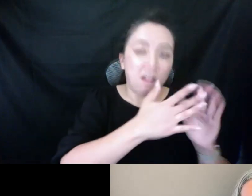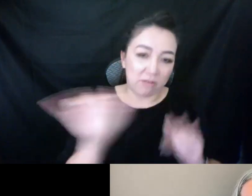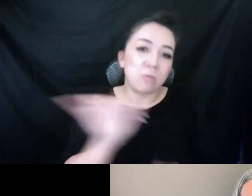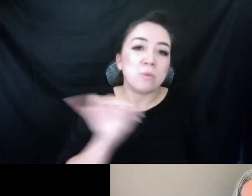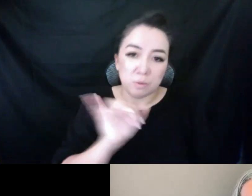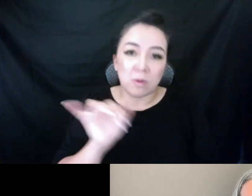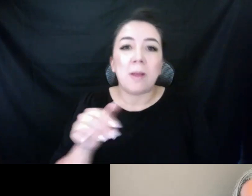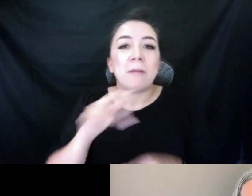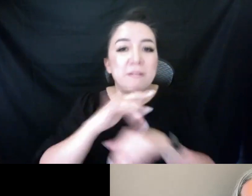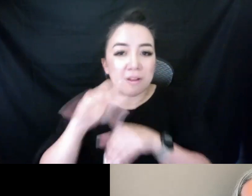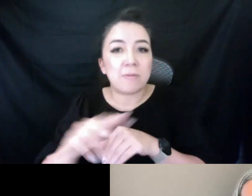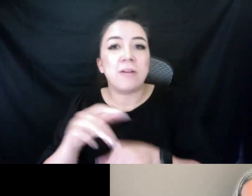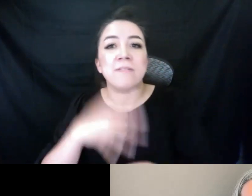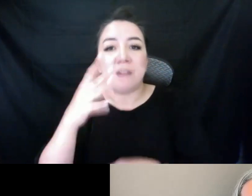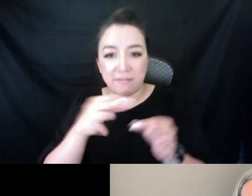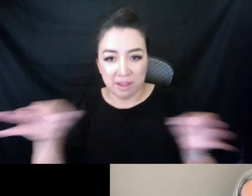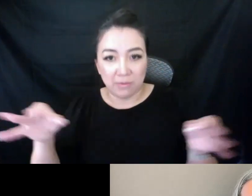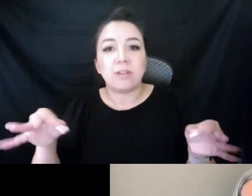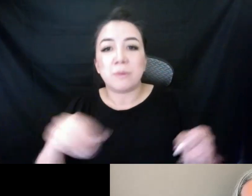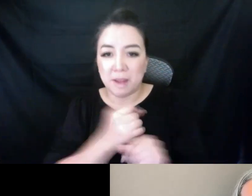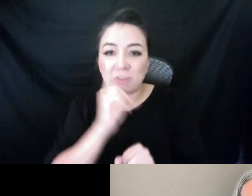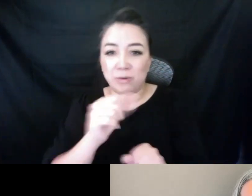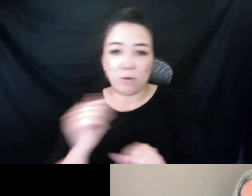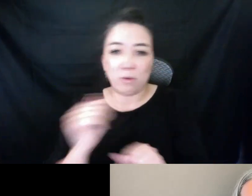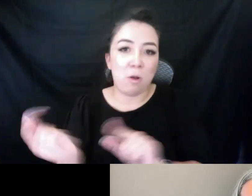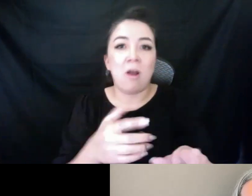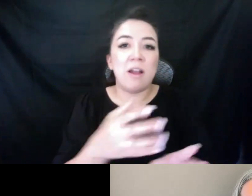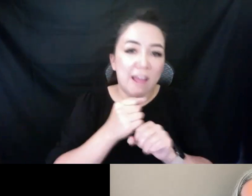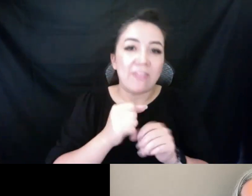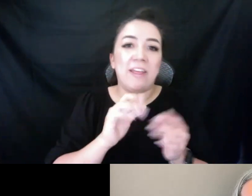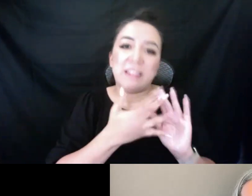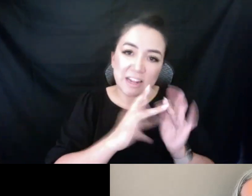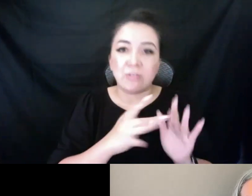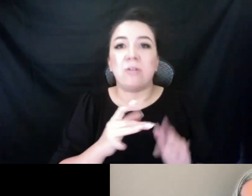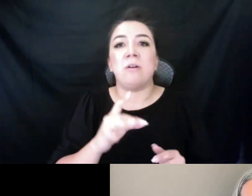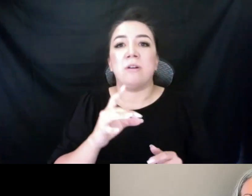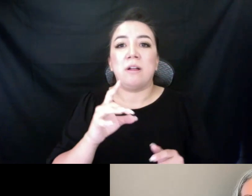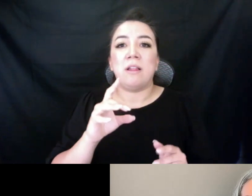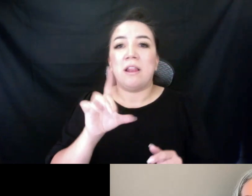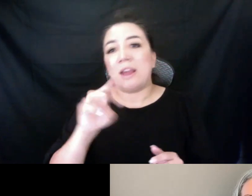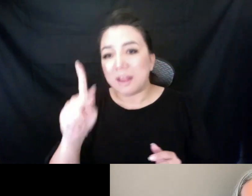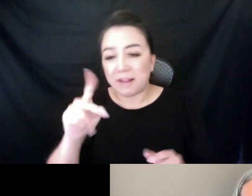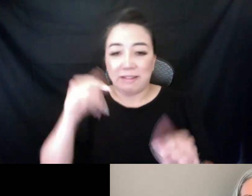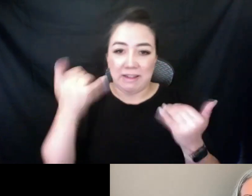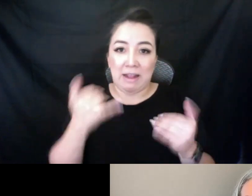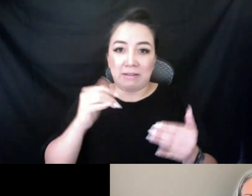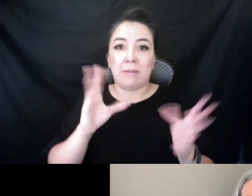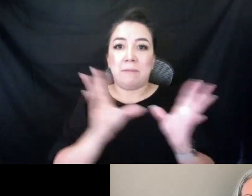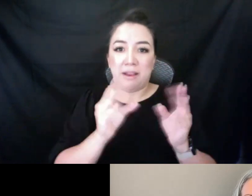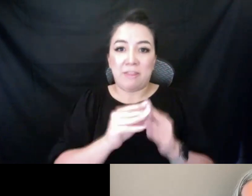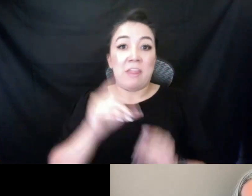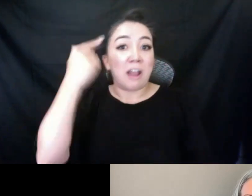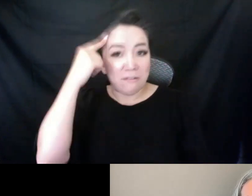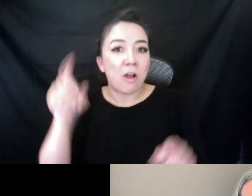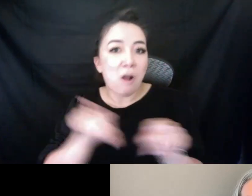be made available in 5 languages. So we'll make sure you all get the digital link in today's meeting. The governor